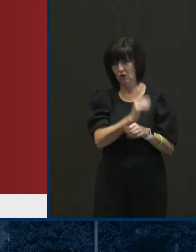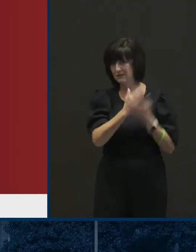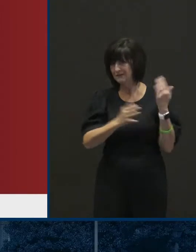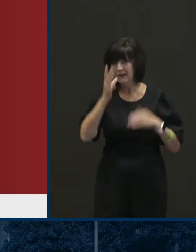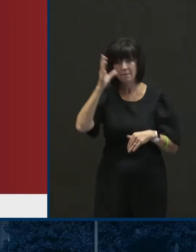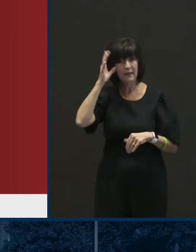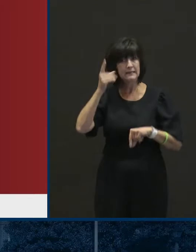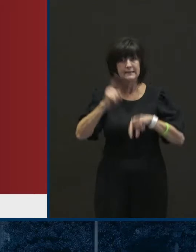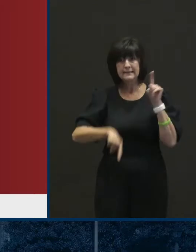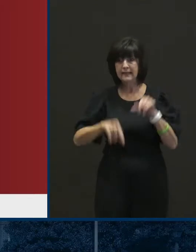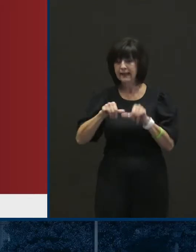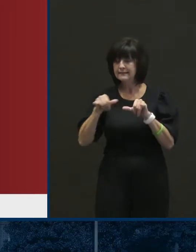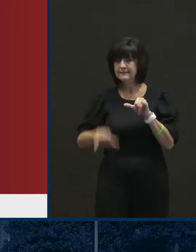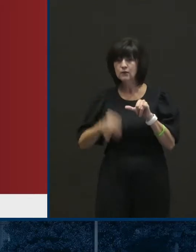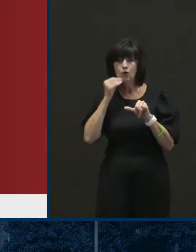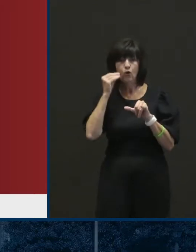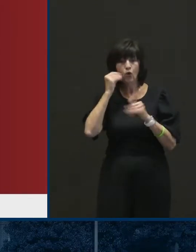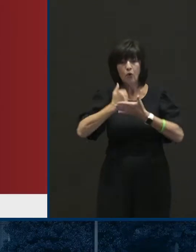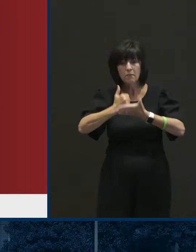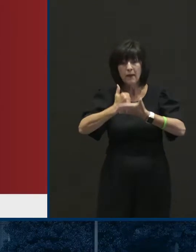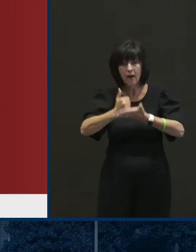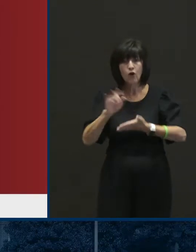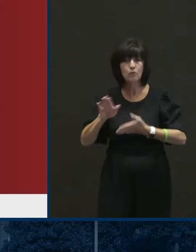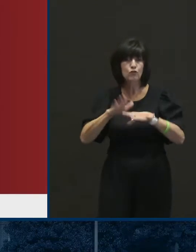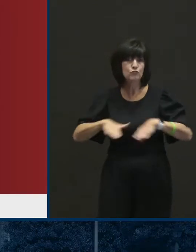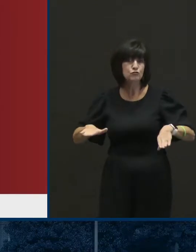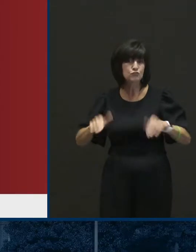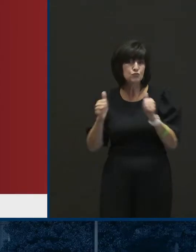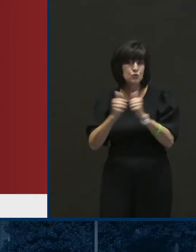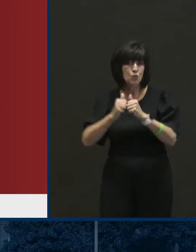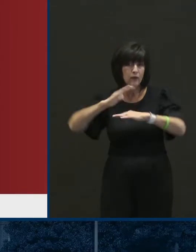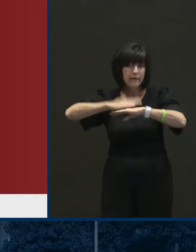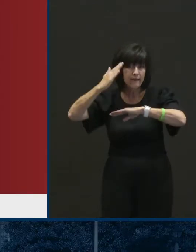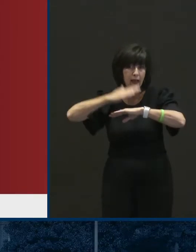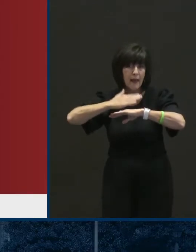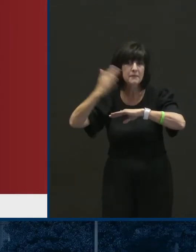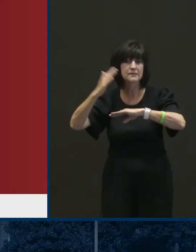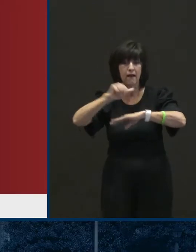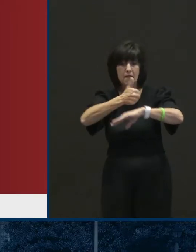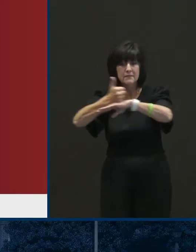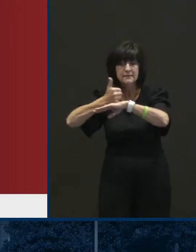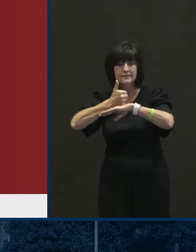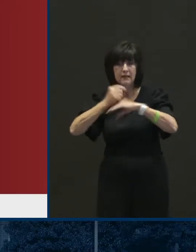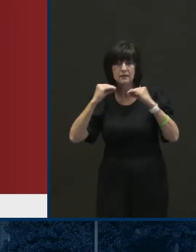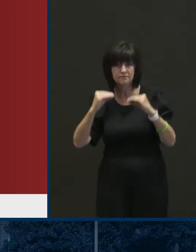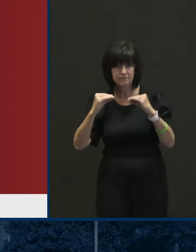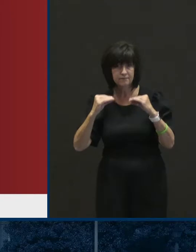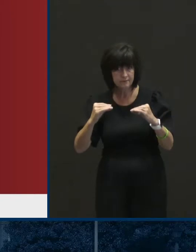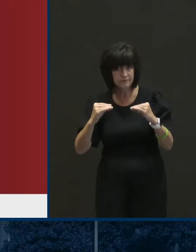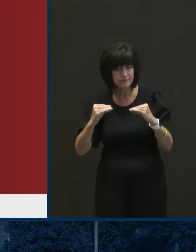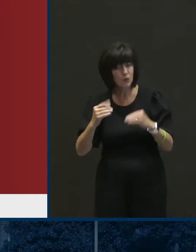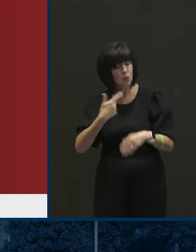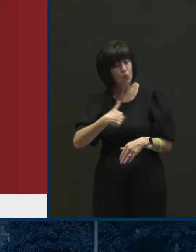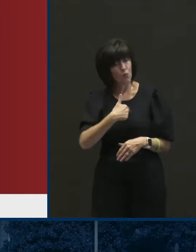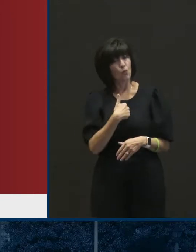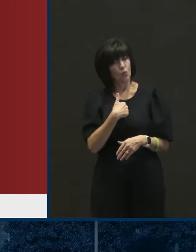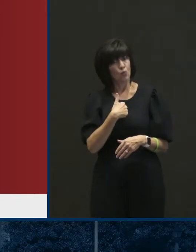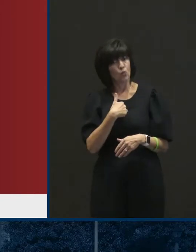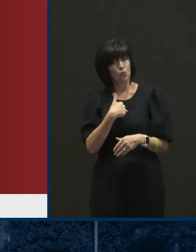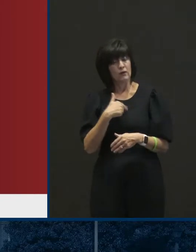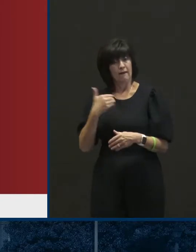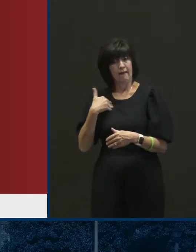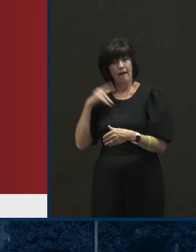those Western Sussex school districts have. Fortunately, we have funded infrastructure improvements down there, which are